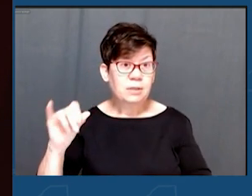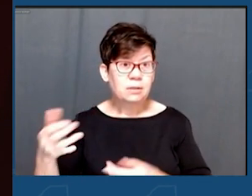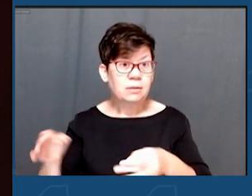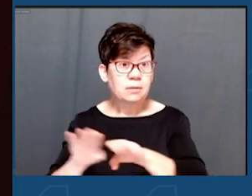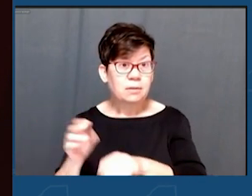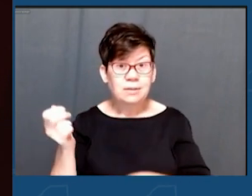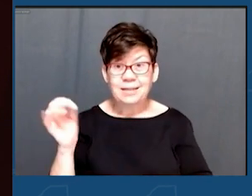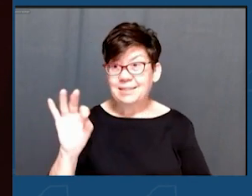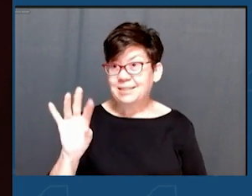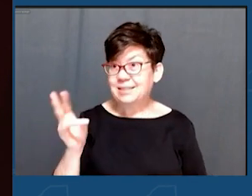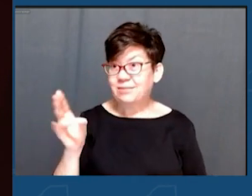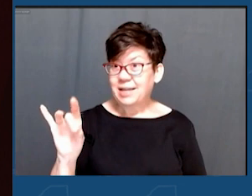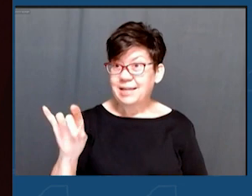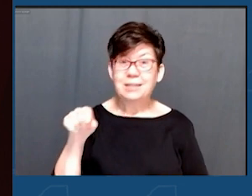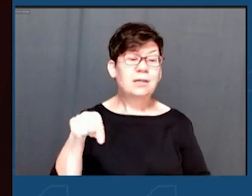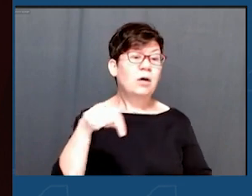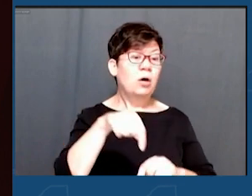that there's a great story here.